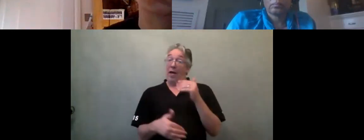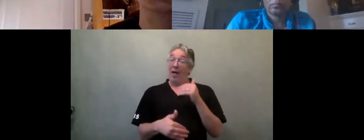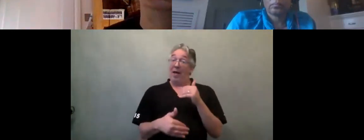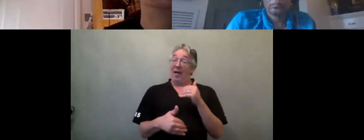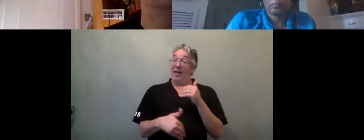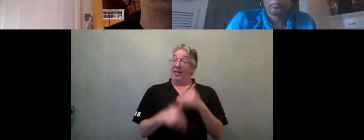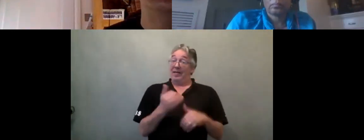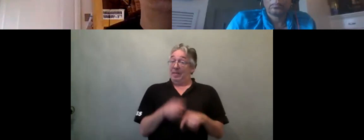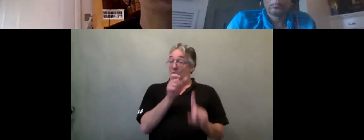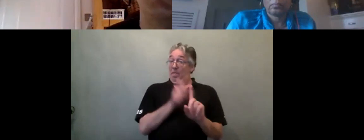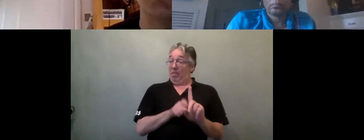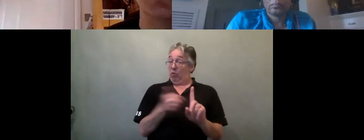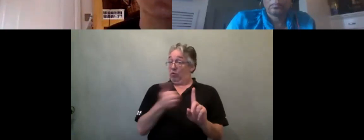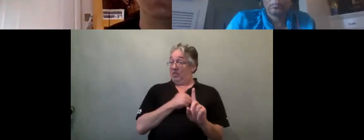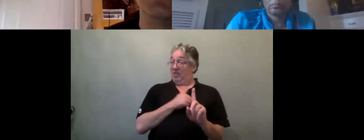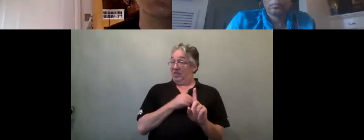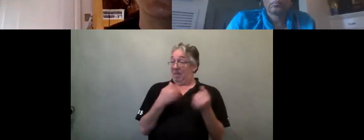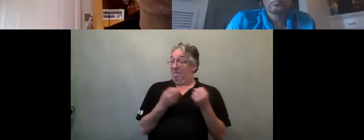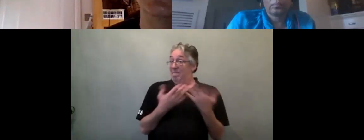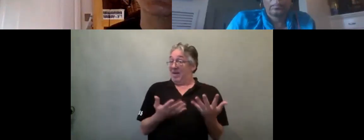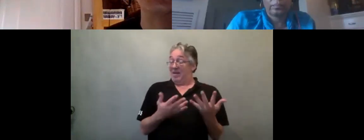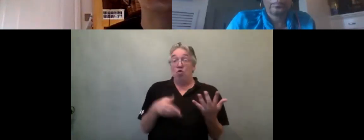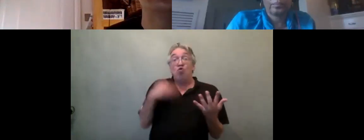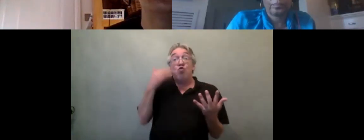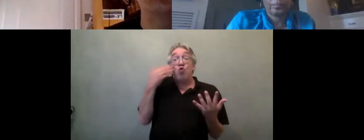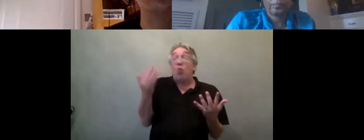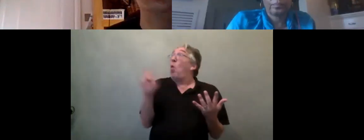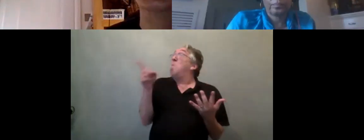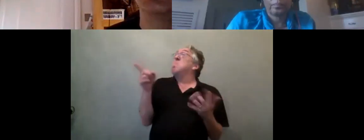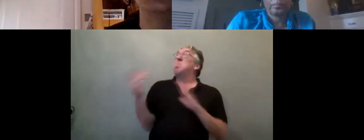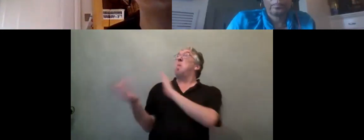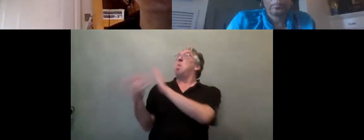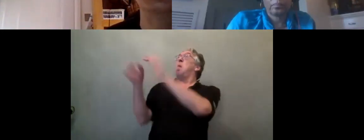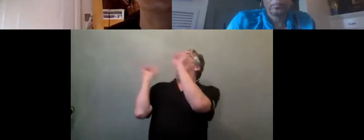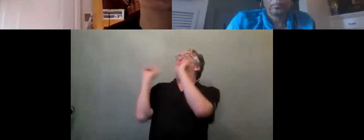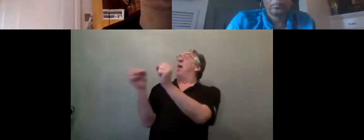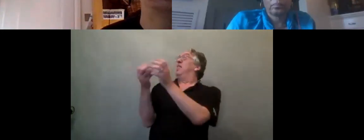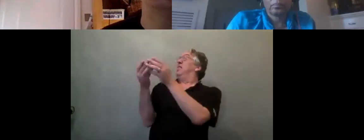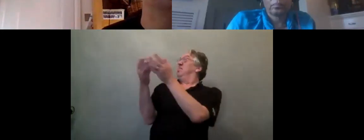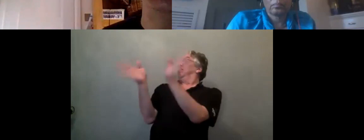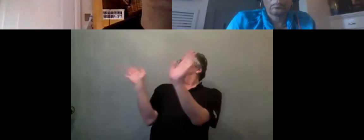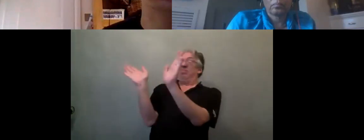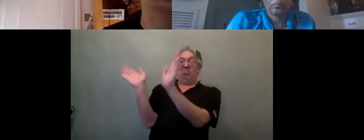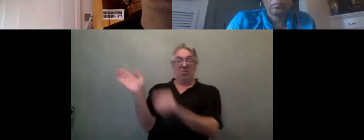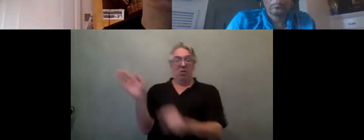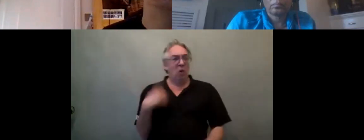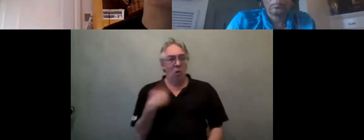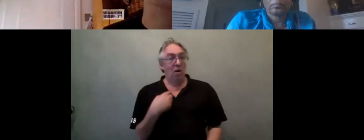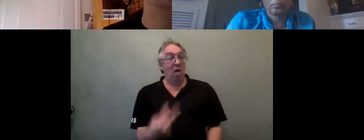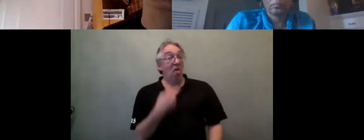they don't know what's even possible a lot of the time. So you're in this horrible catch-22. And I think we need